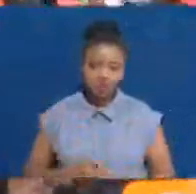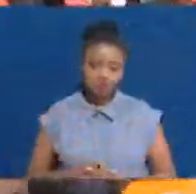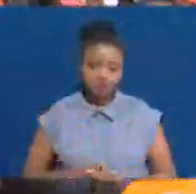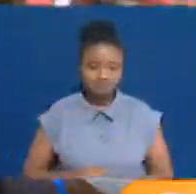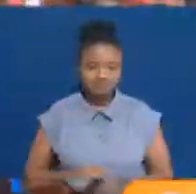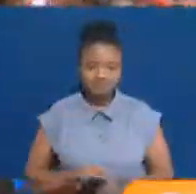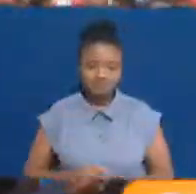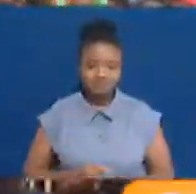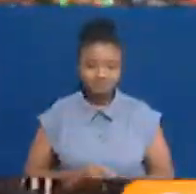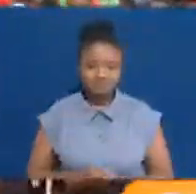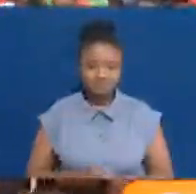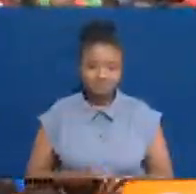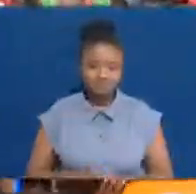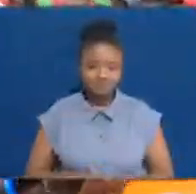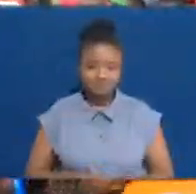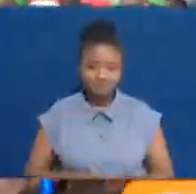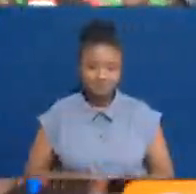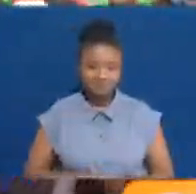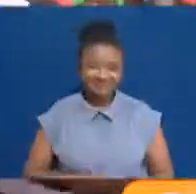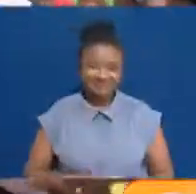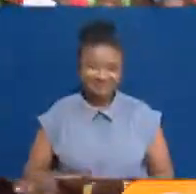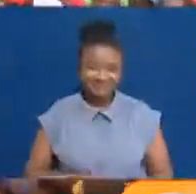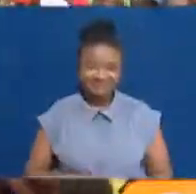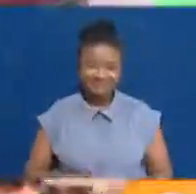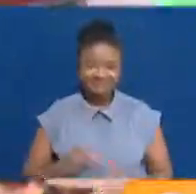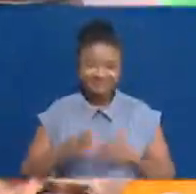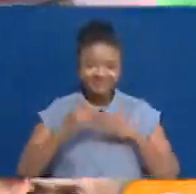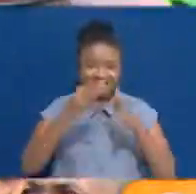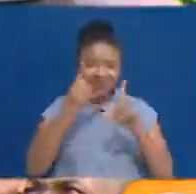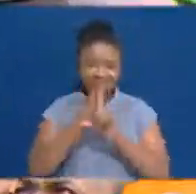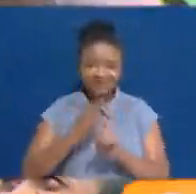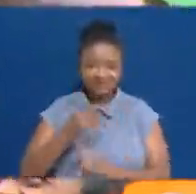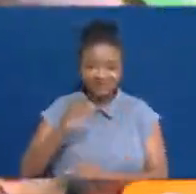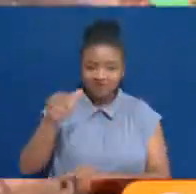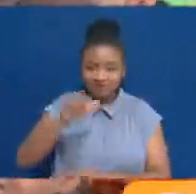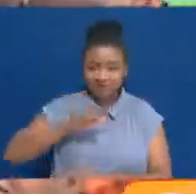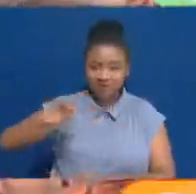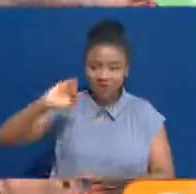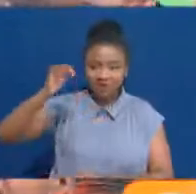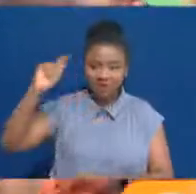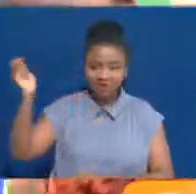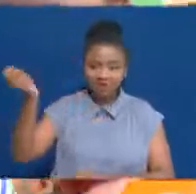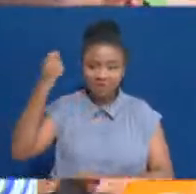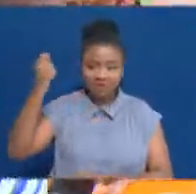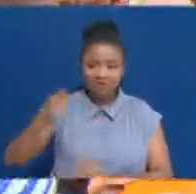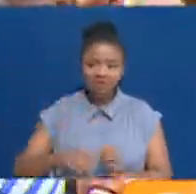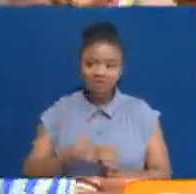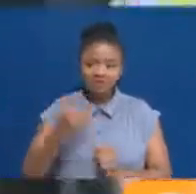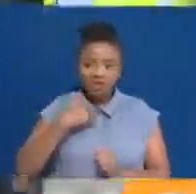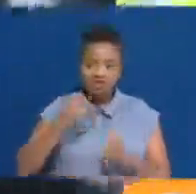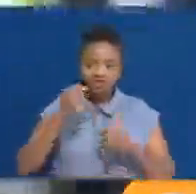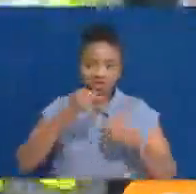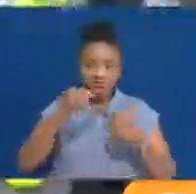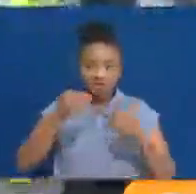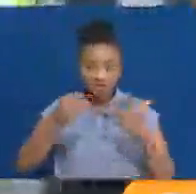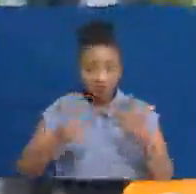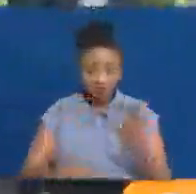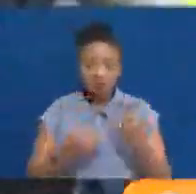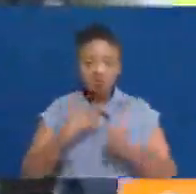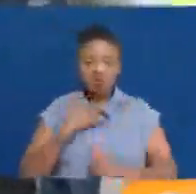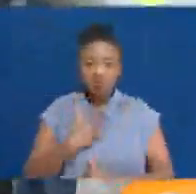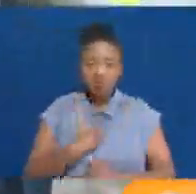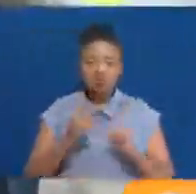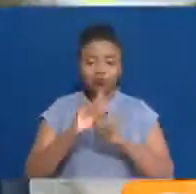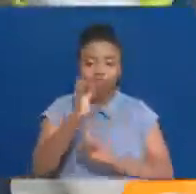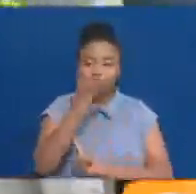Nyeri moriyega. Leaders from the Mount Kenya region lined up their list of development demands as the president plans